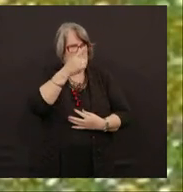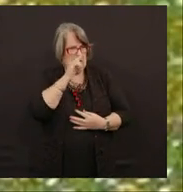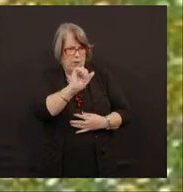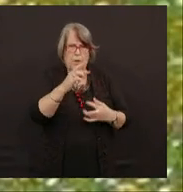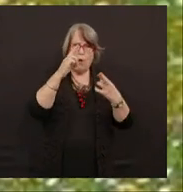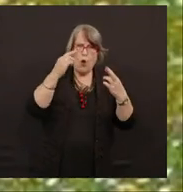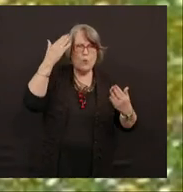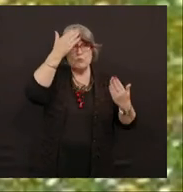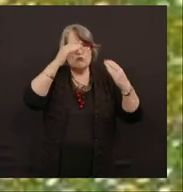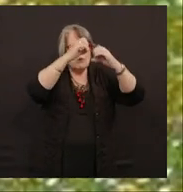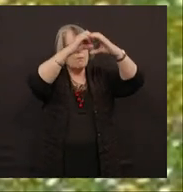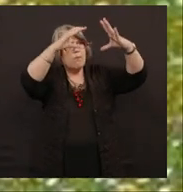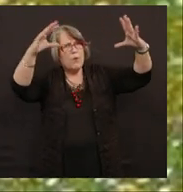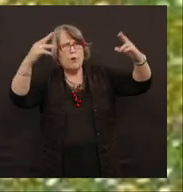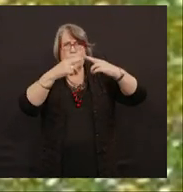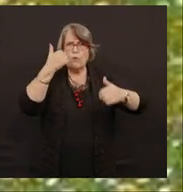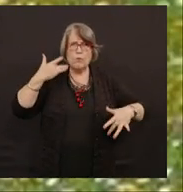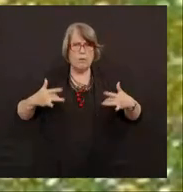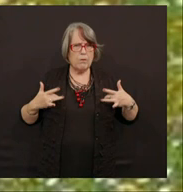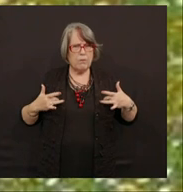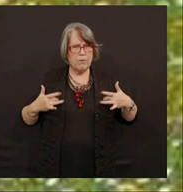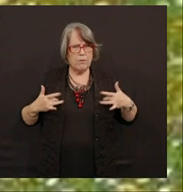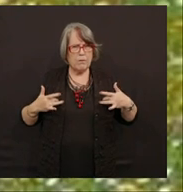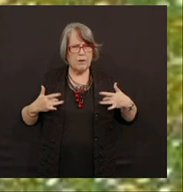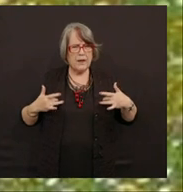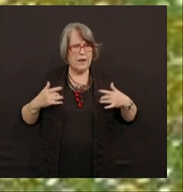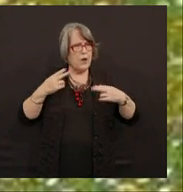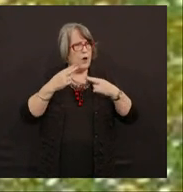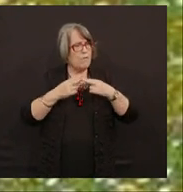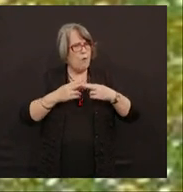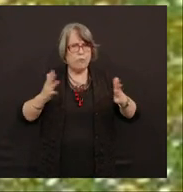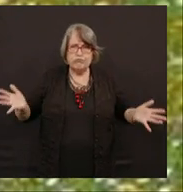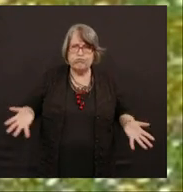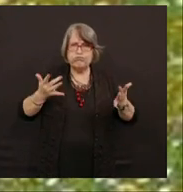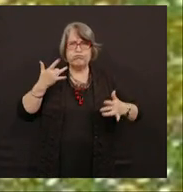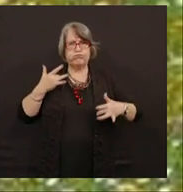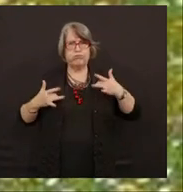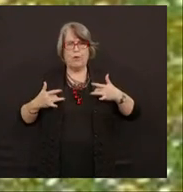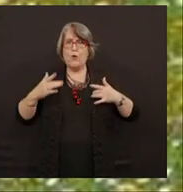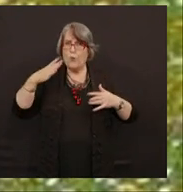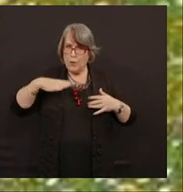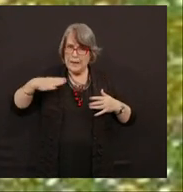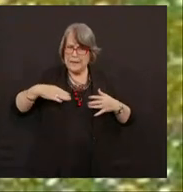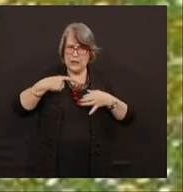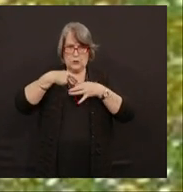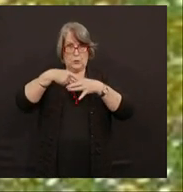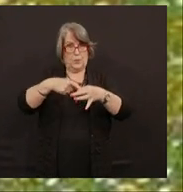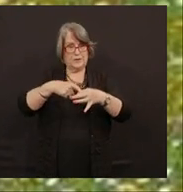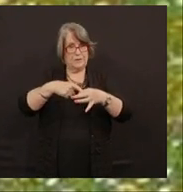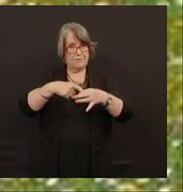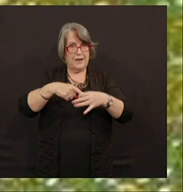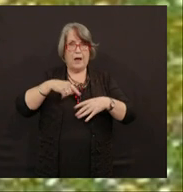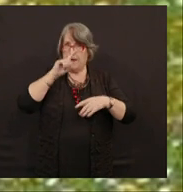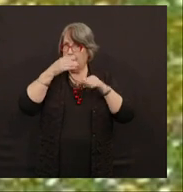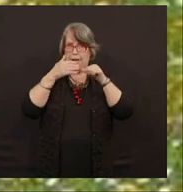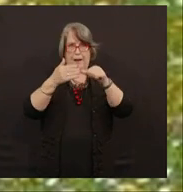and their dreams and their aspirations for a good life, for a flourishing life, is something that we really need to question. We can't answer